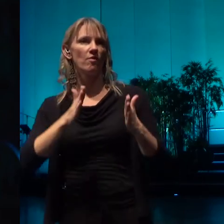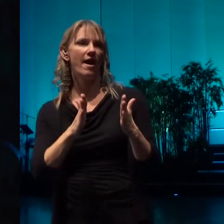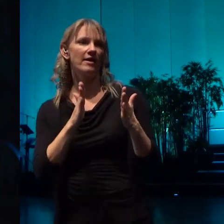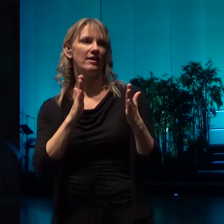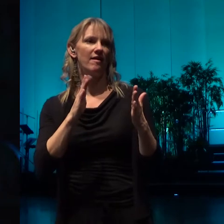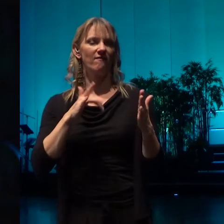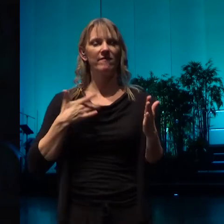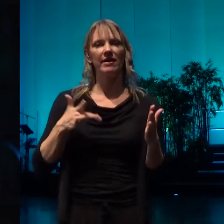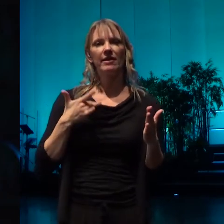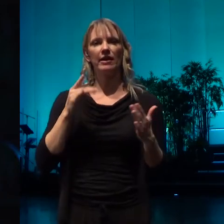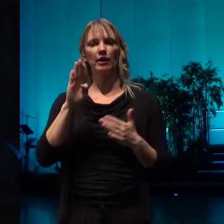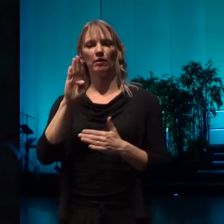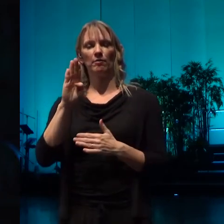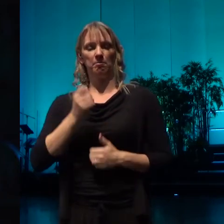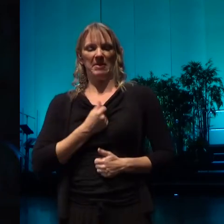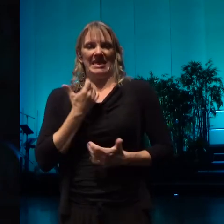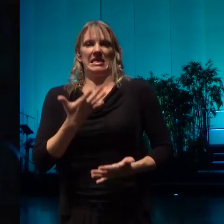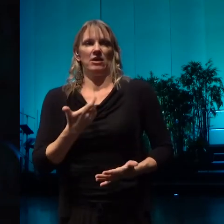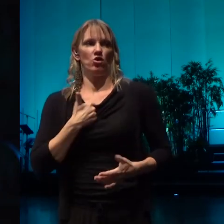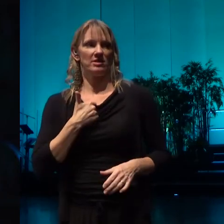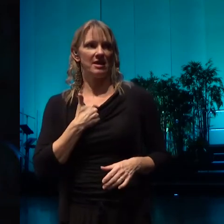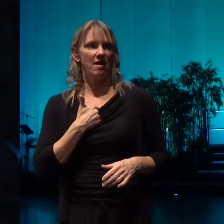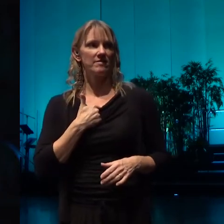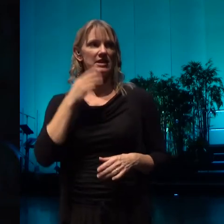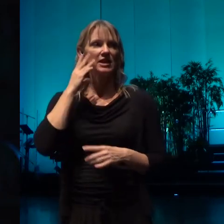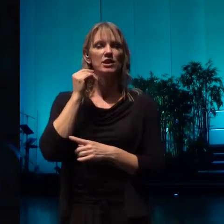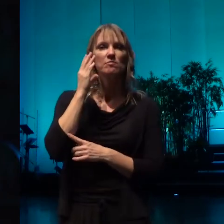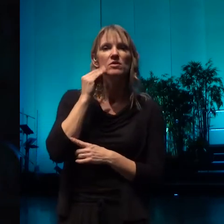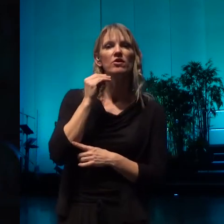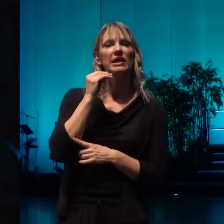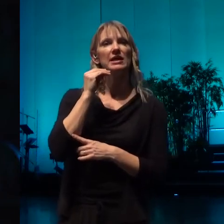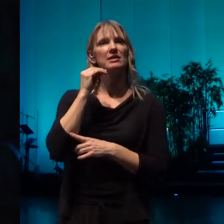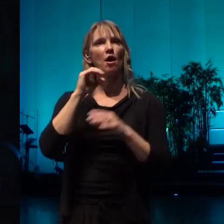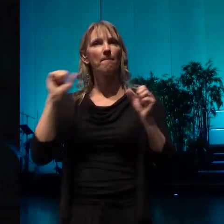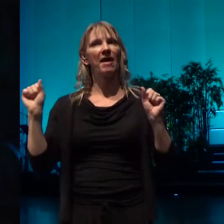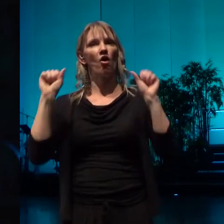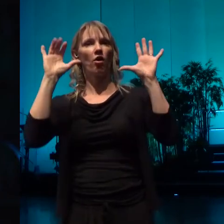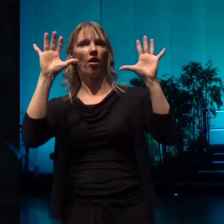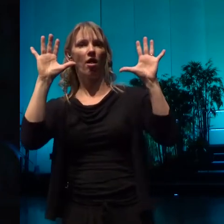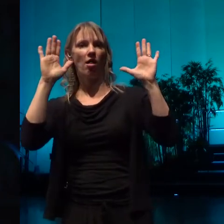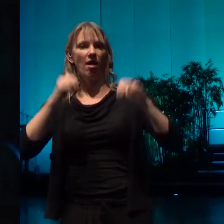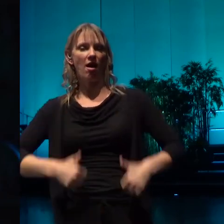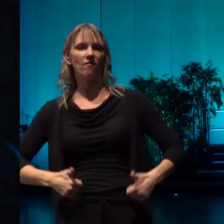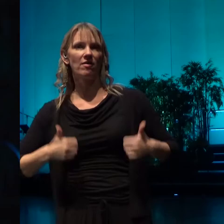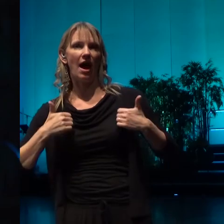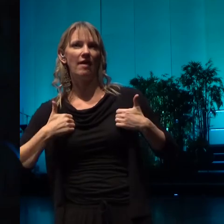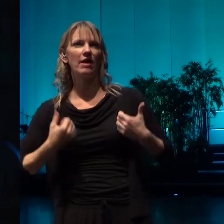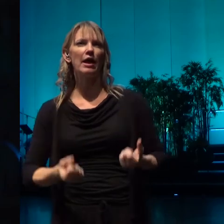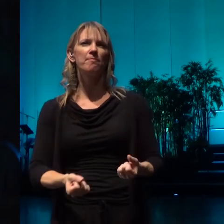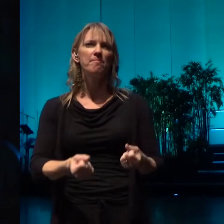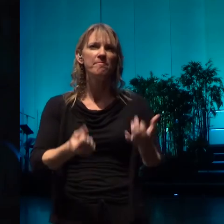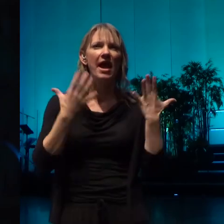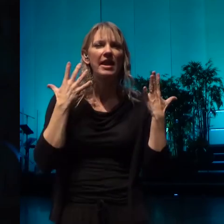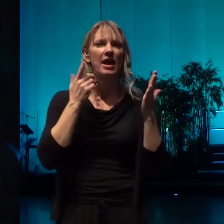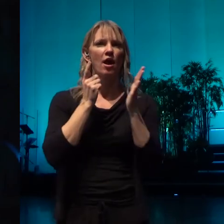ourselves, and experiencing the richness of the miracle of life in as many moments as we can.